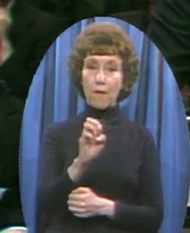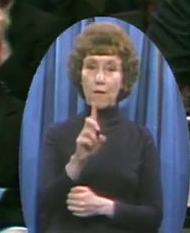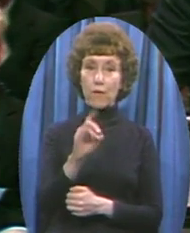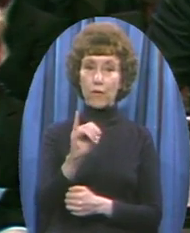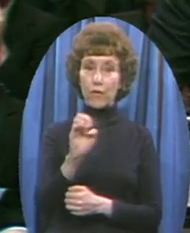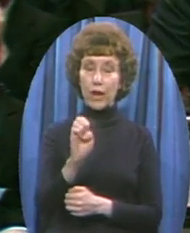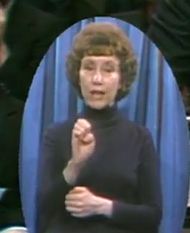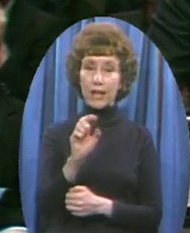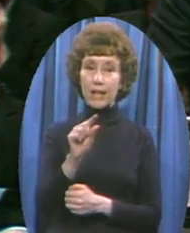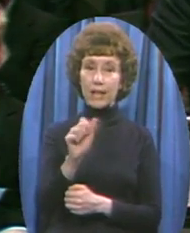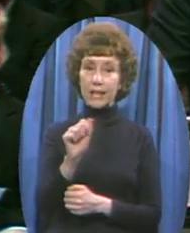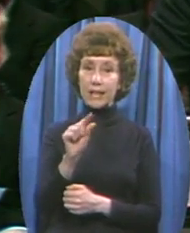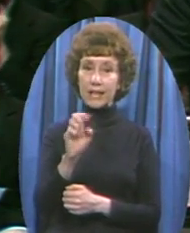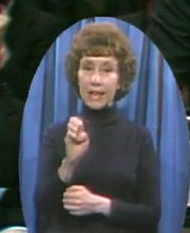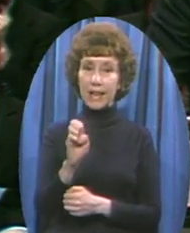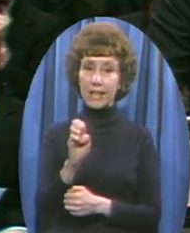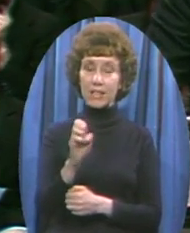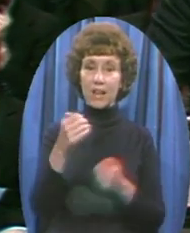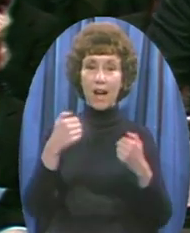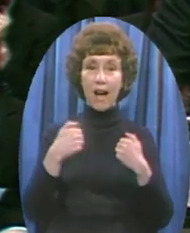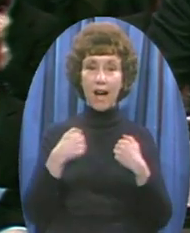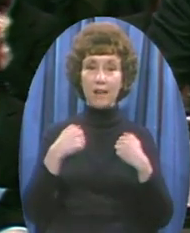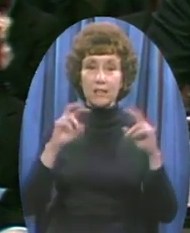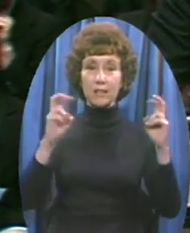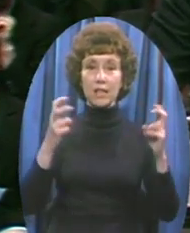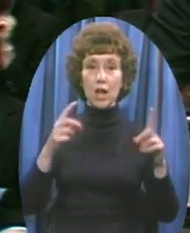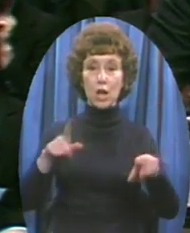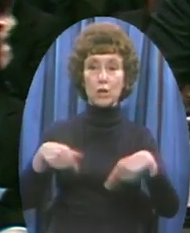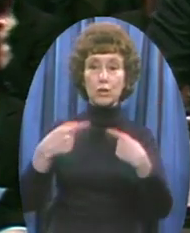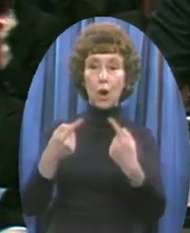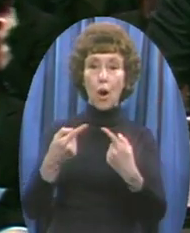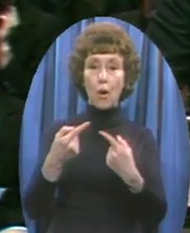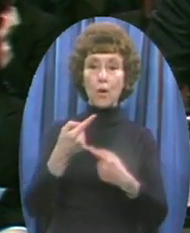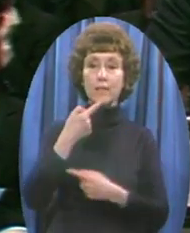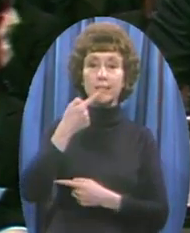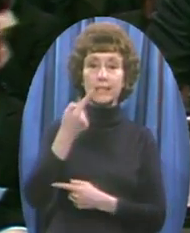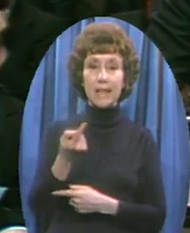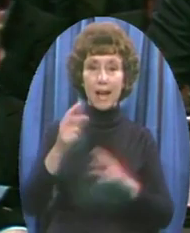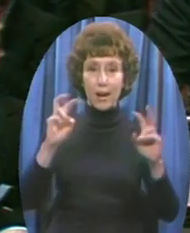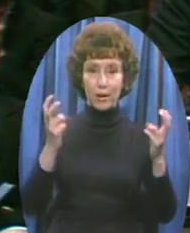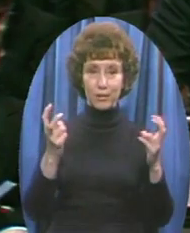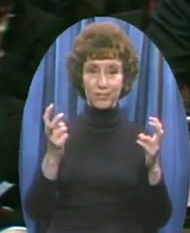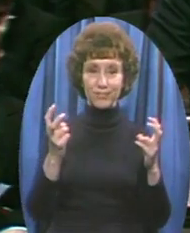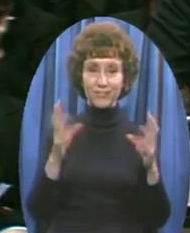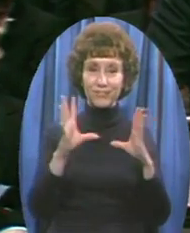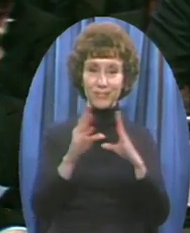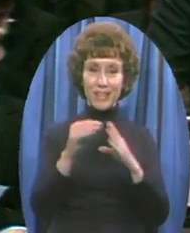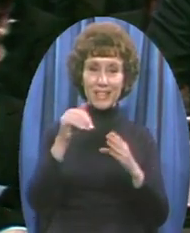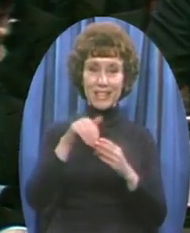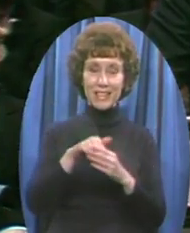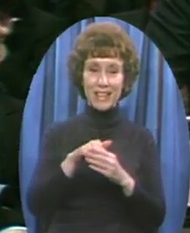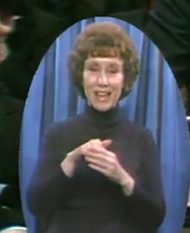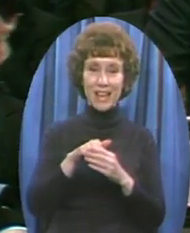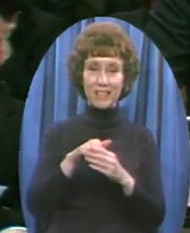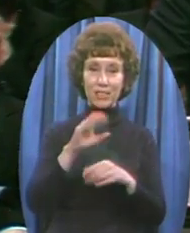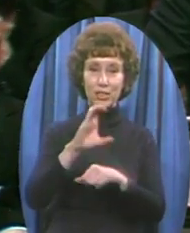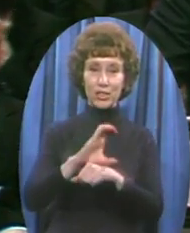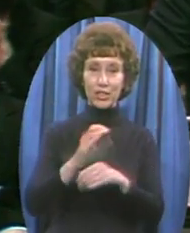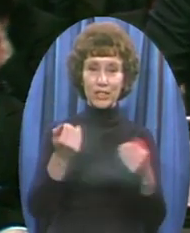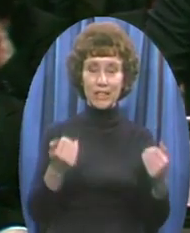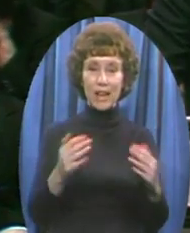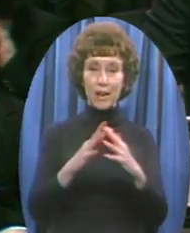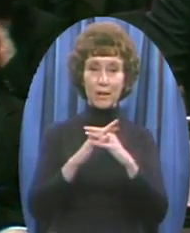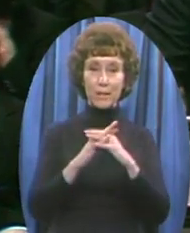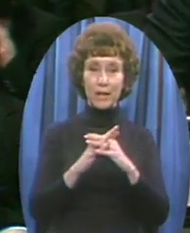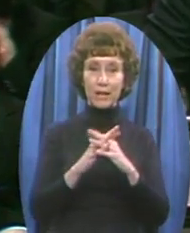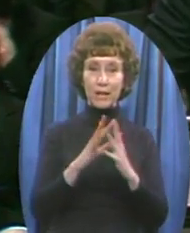Tell Crusades right now in churches all over America. And I recommend his ministry to every pastor in church. Freddie, would you come?